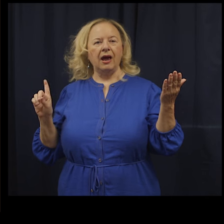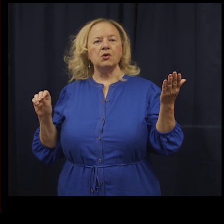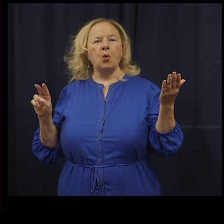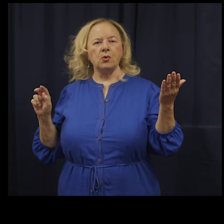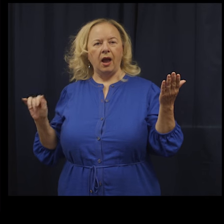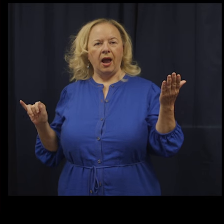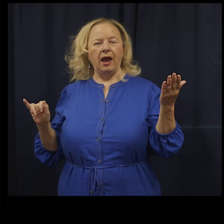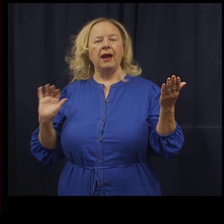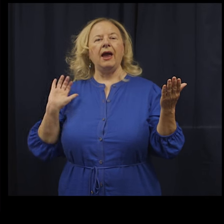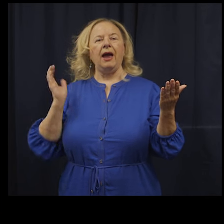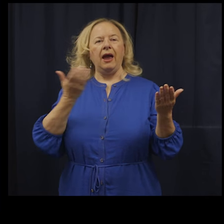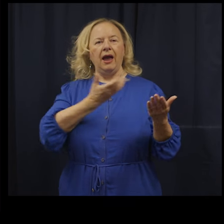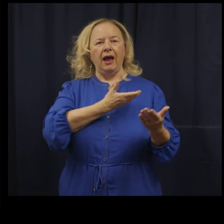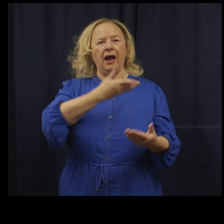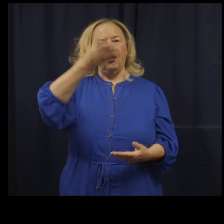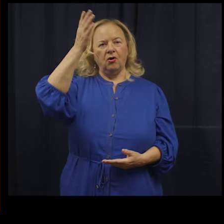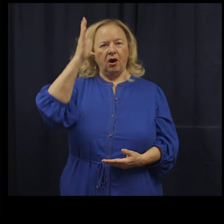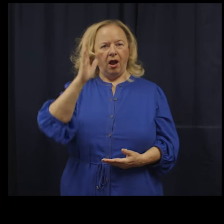Adonai